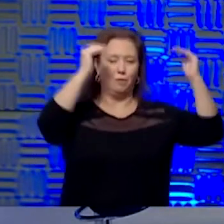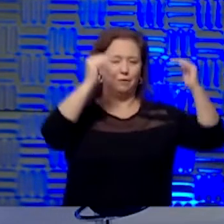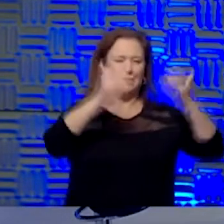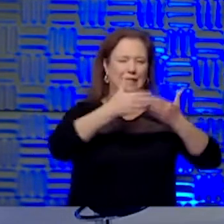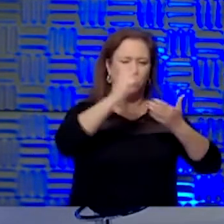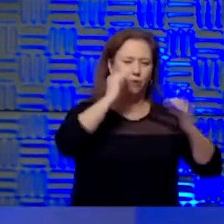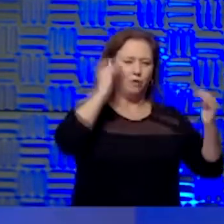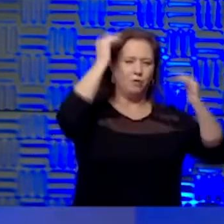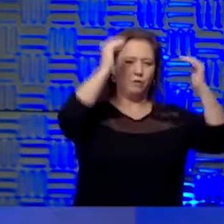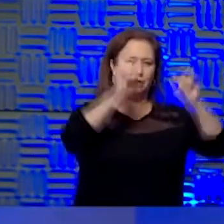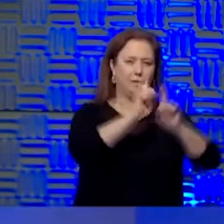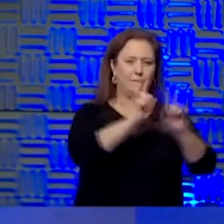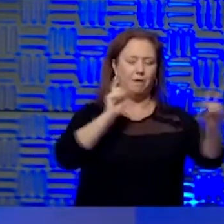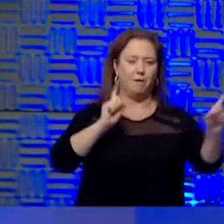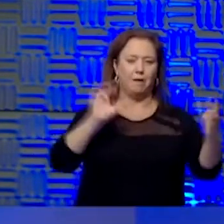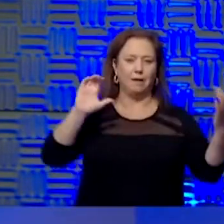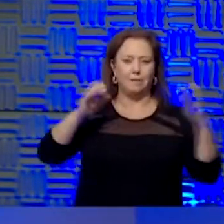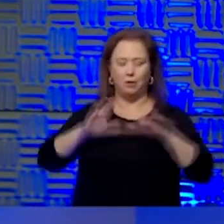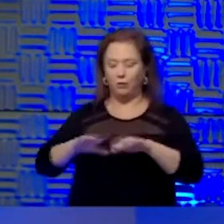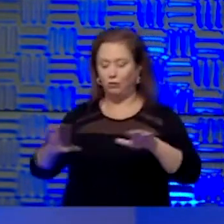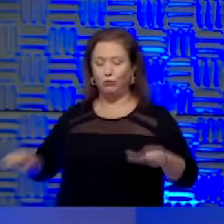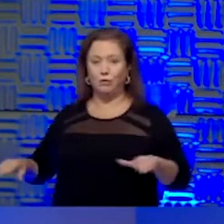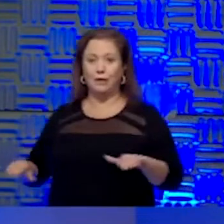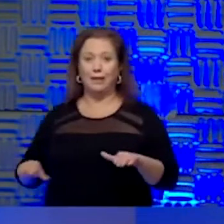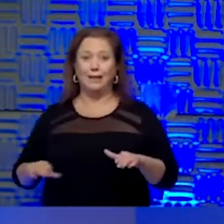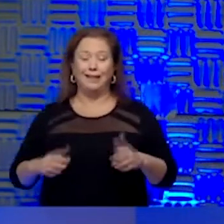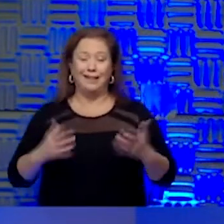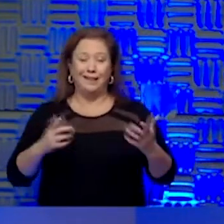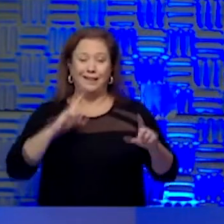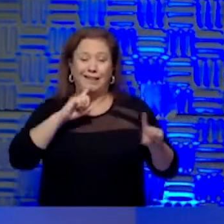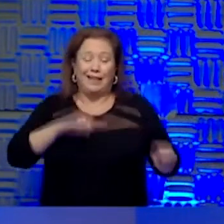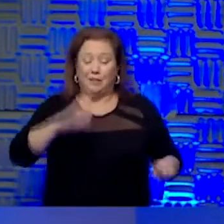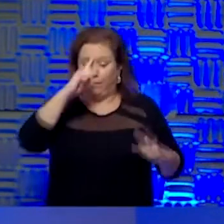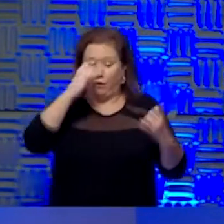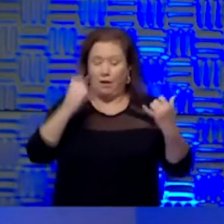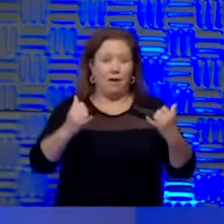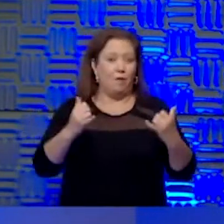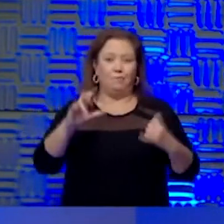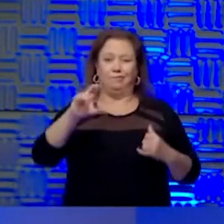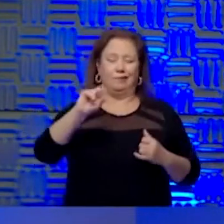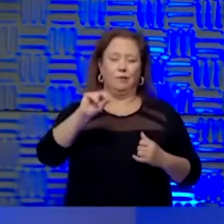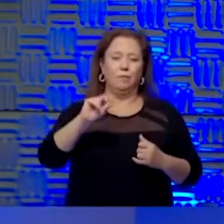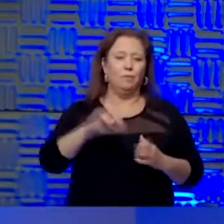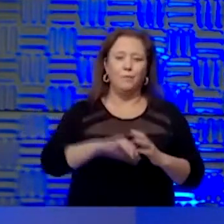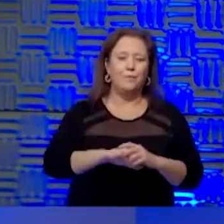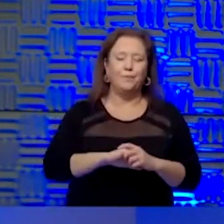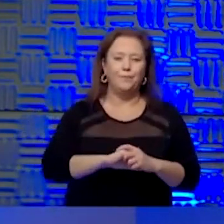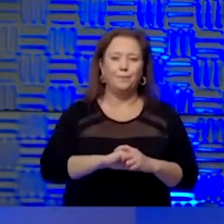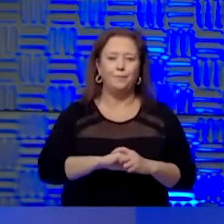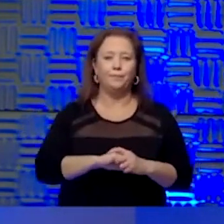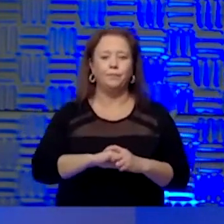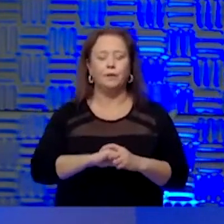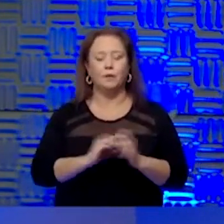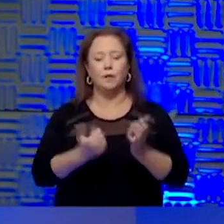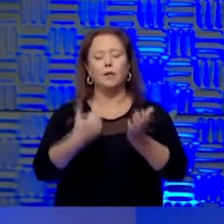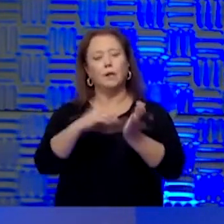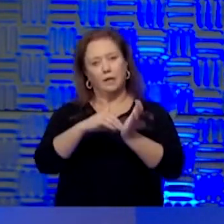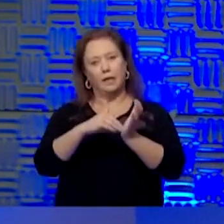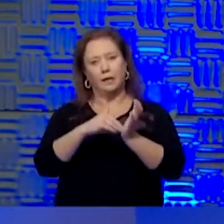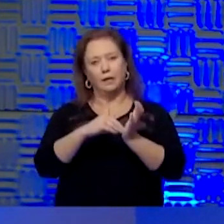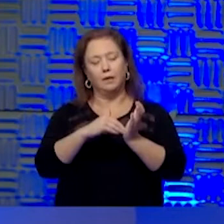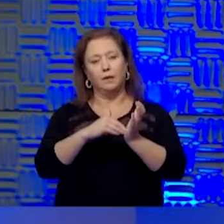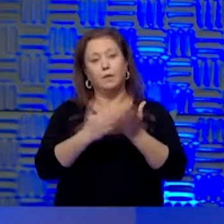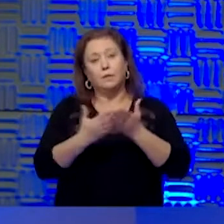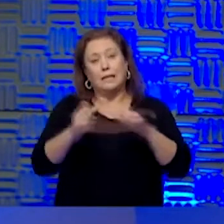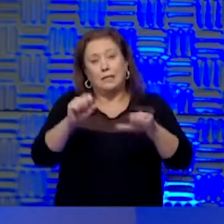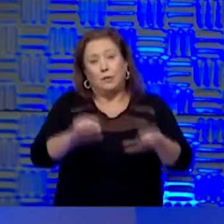obviously. I think the ultimate answer is right now, it's probably no. But again, there are things you